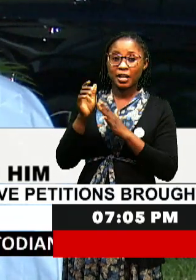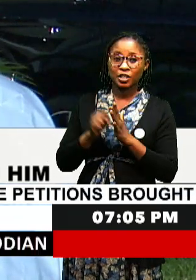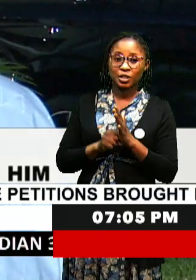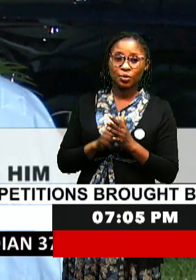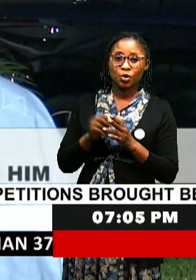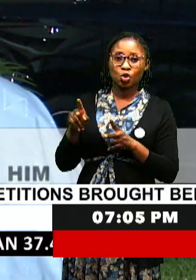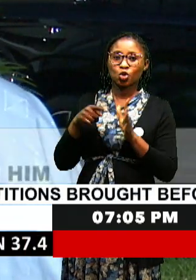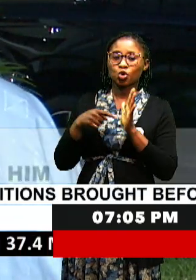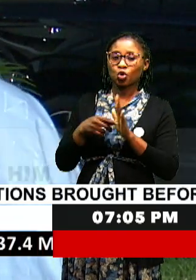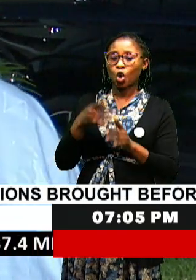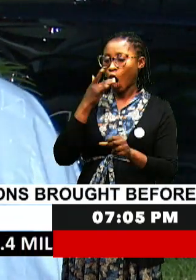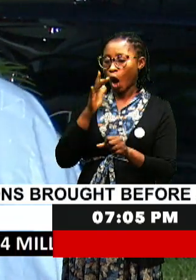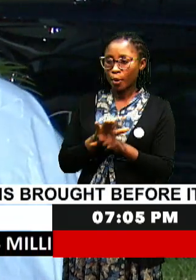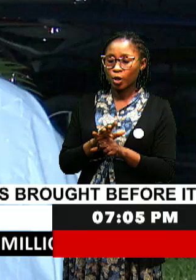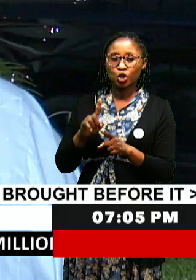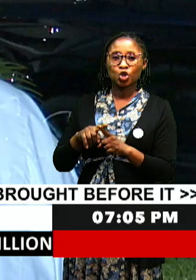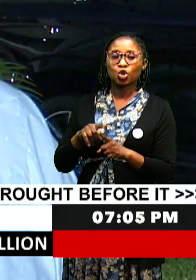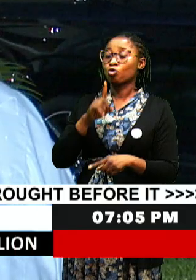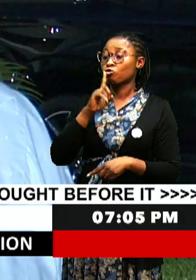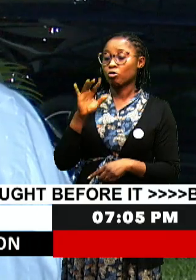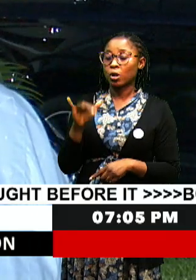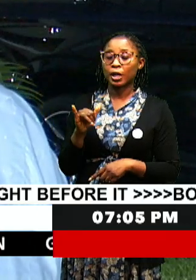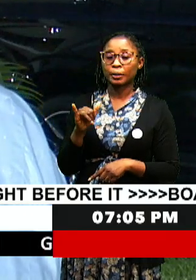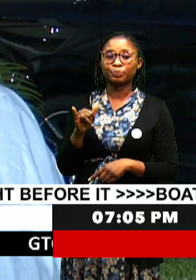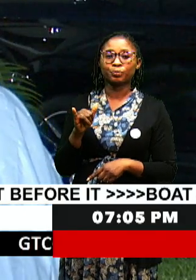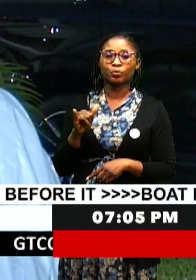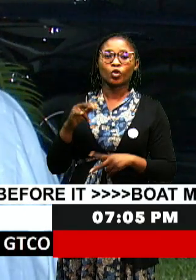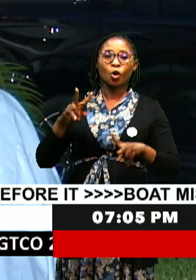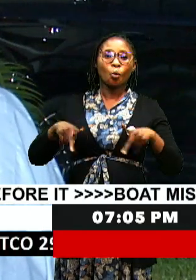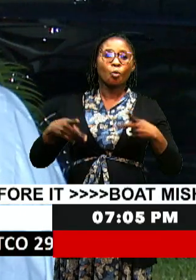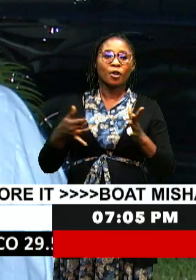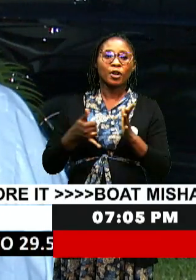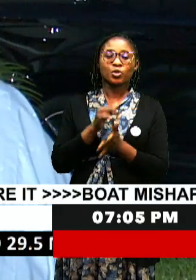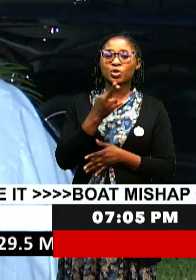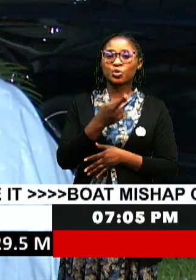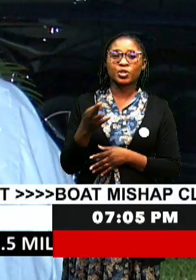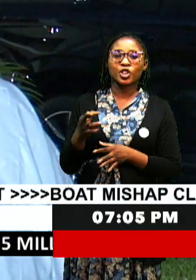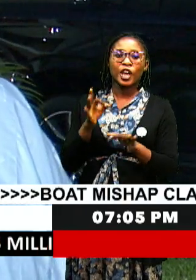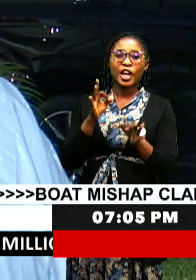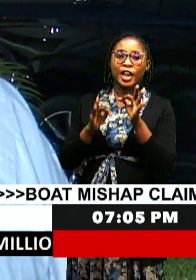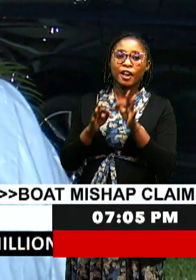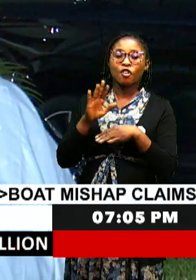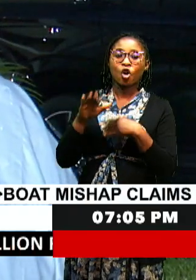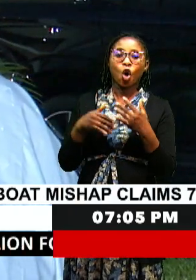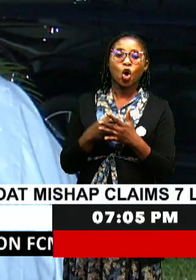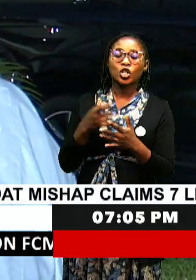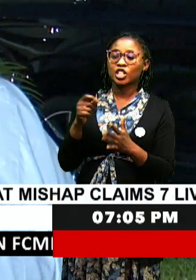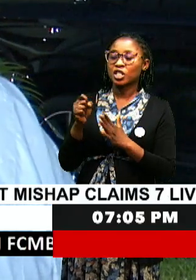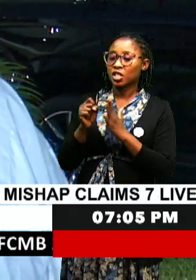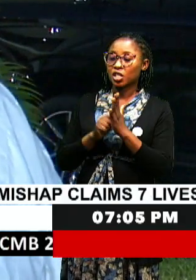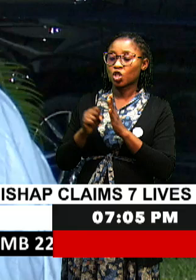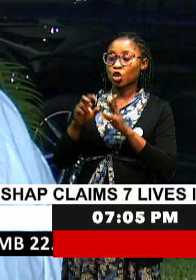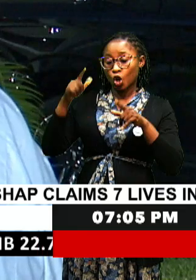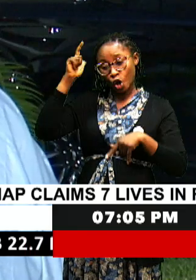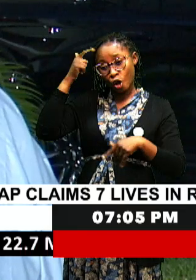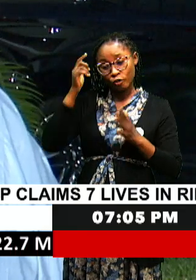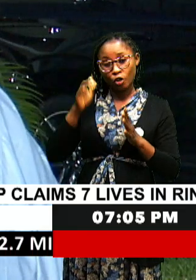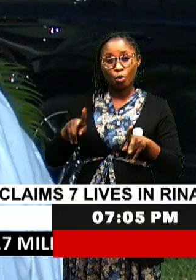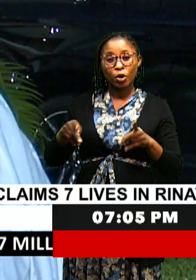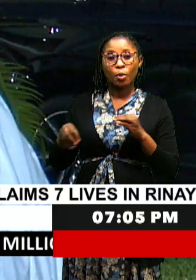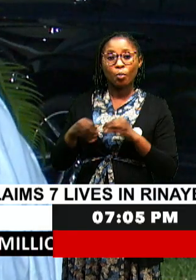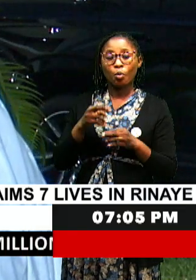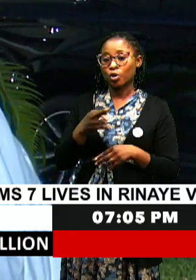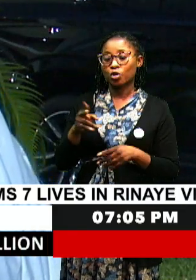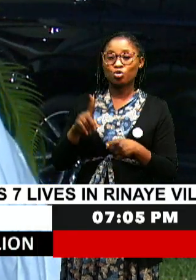commitment to really provide those resources. If all the state governors provide more resources to